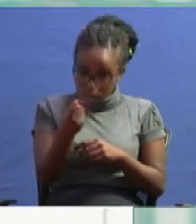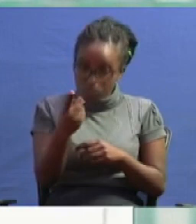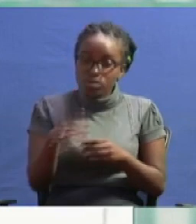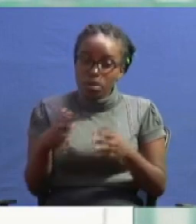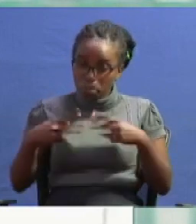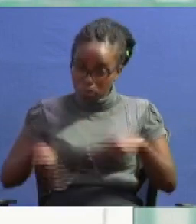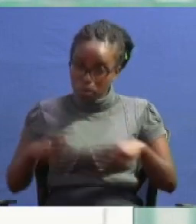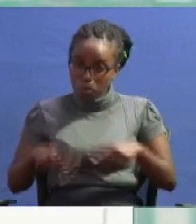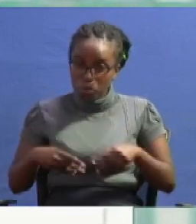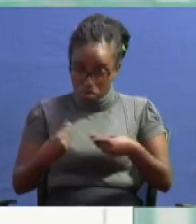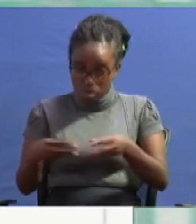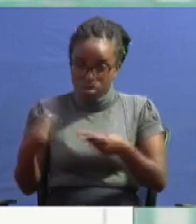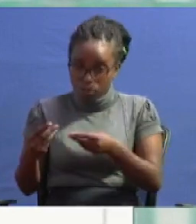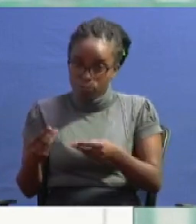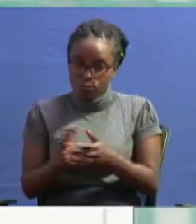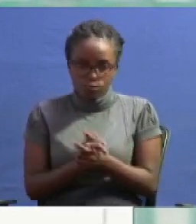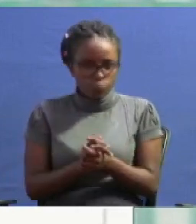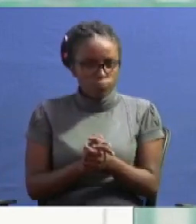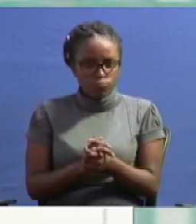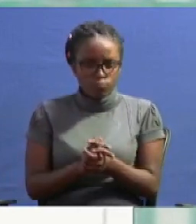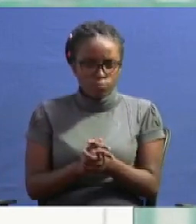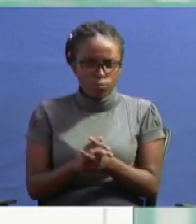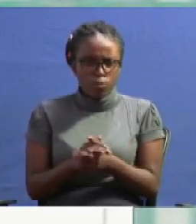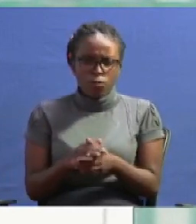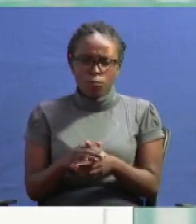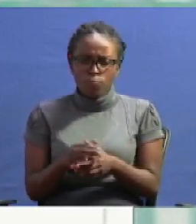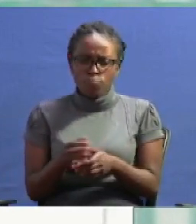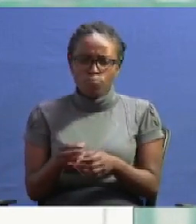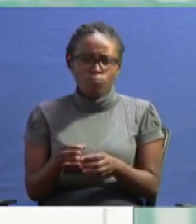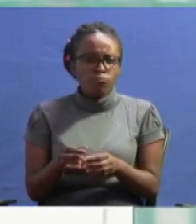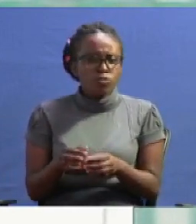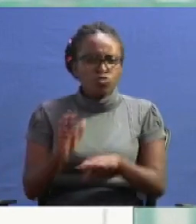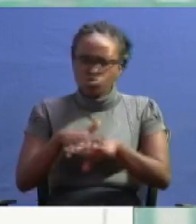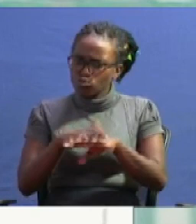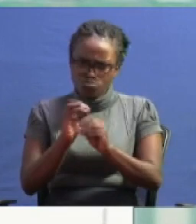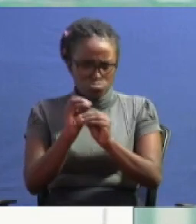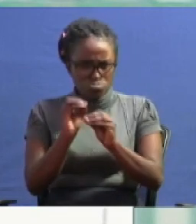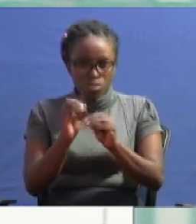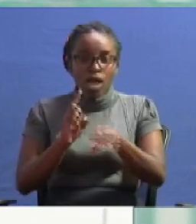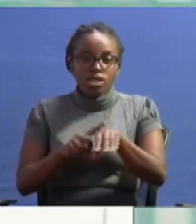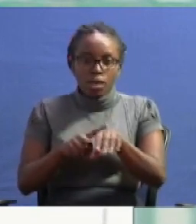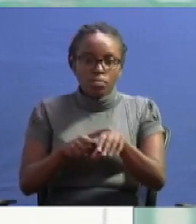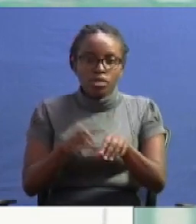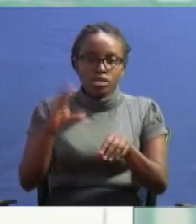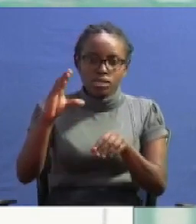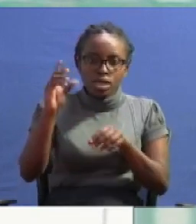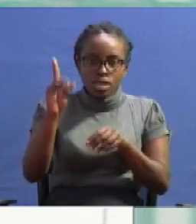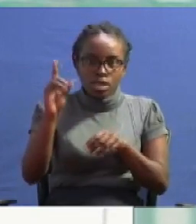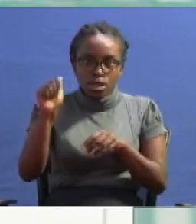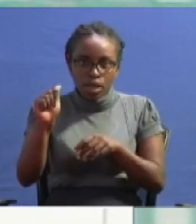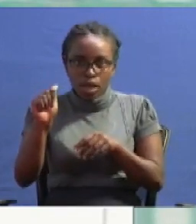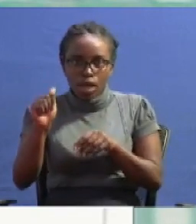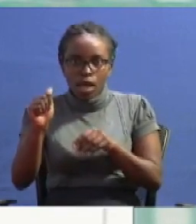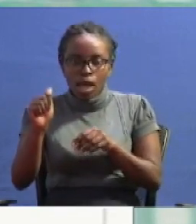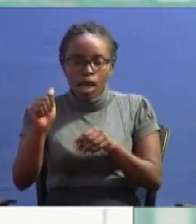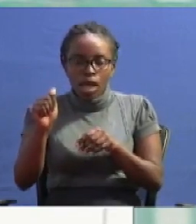Is that fair? It is not fair, right? But when it comes to the CDF or the share that goes to